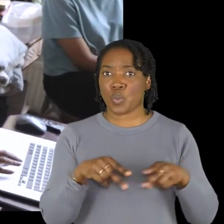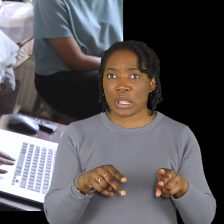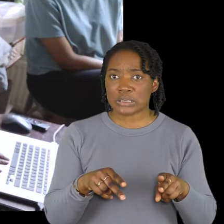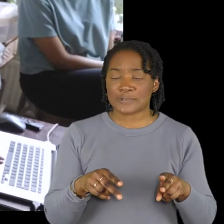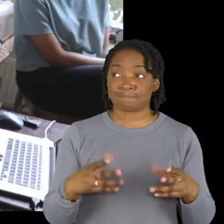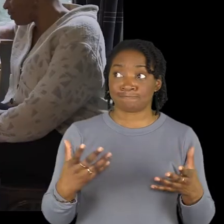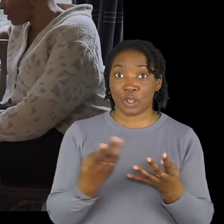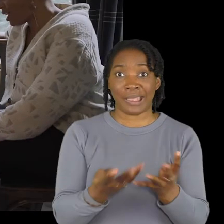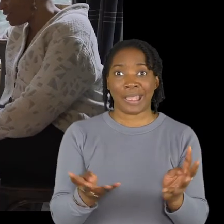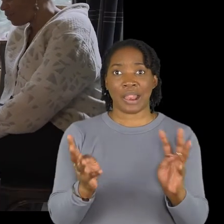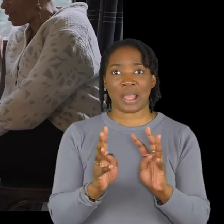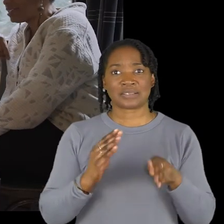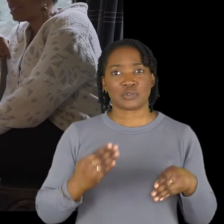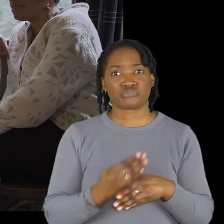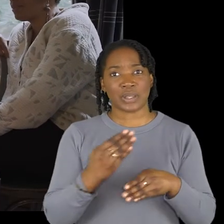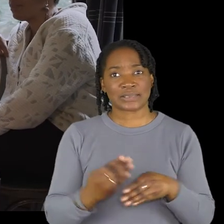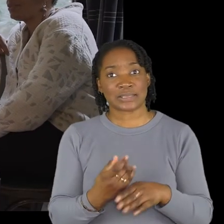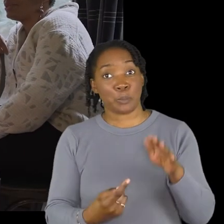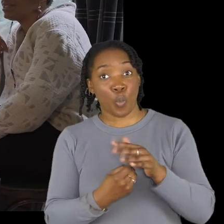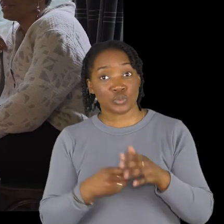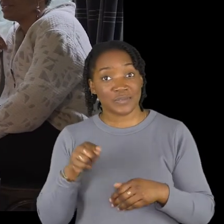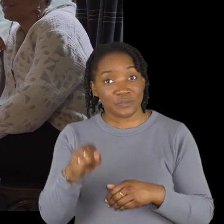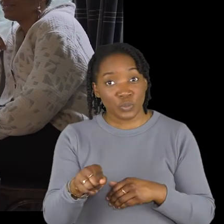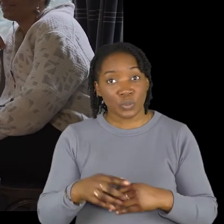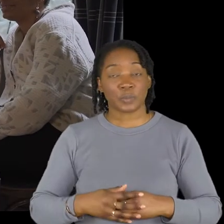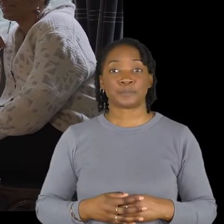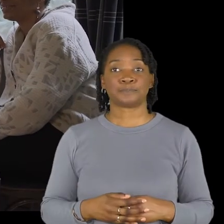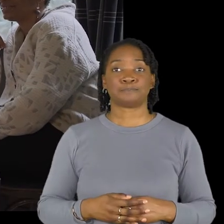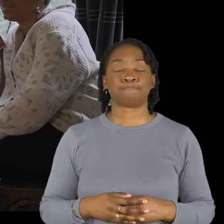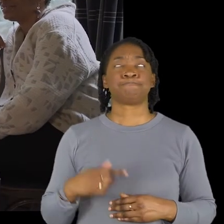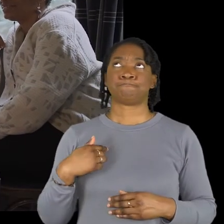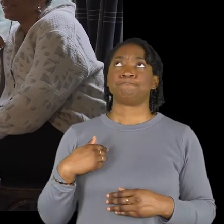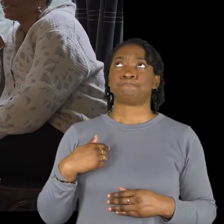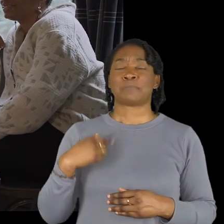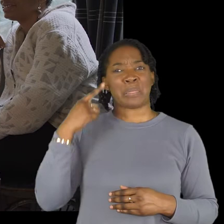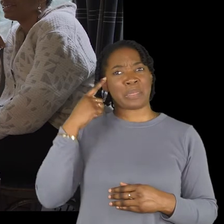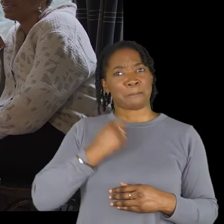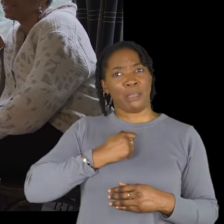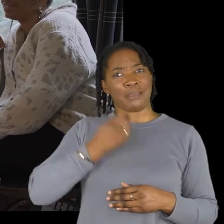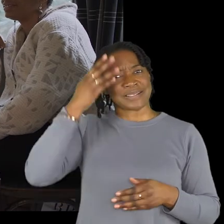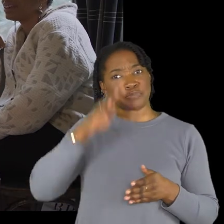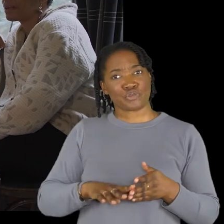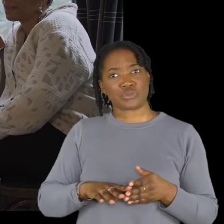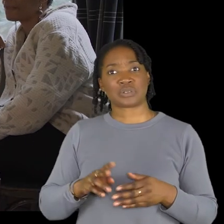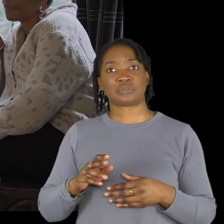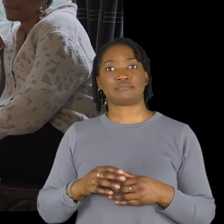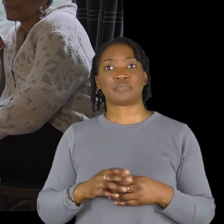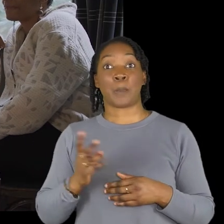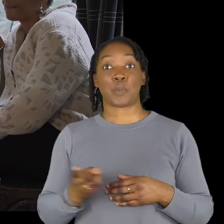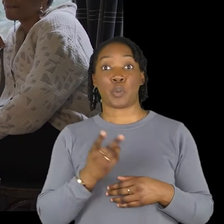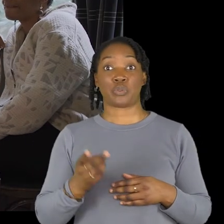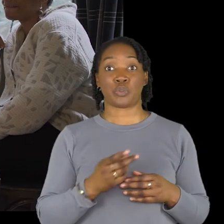are collective practices important to you? I guess with my experience in both